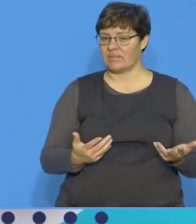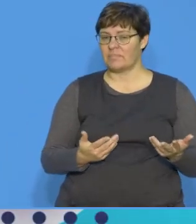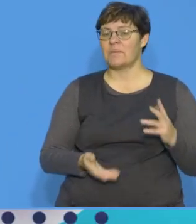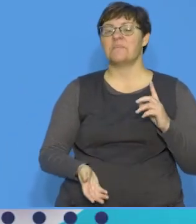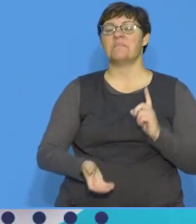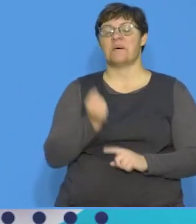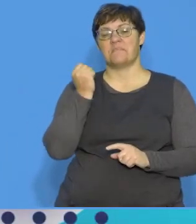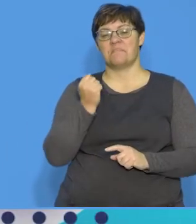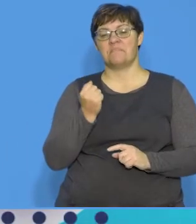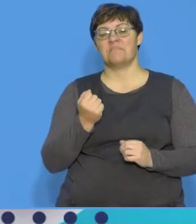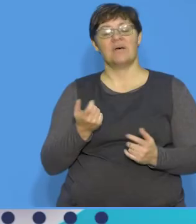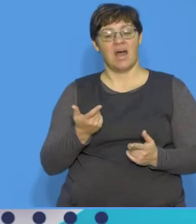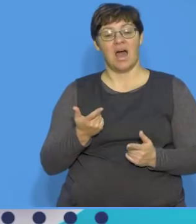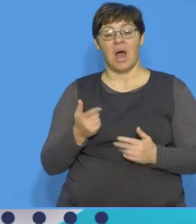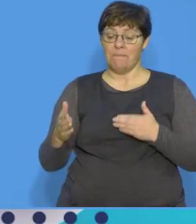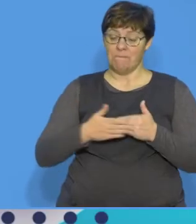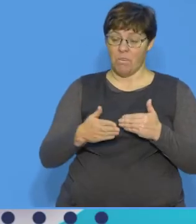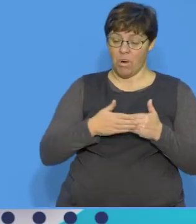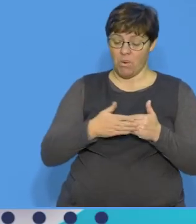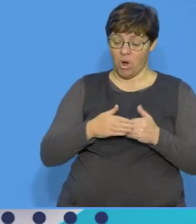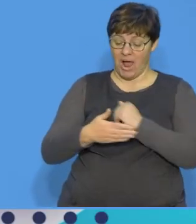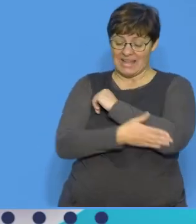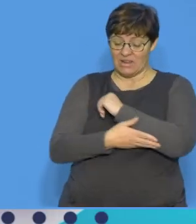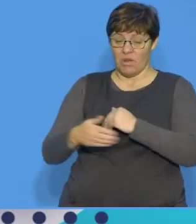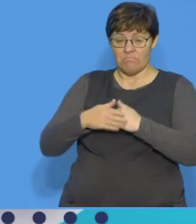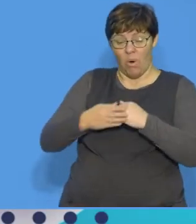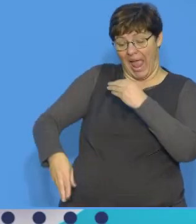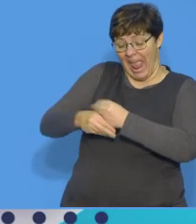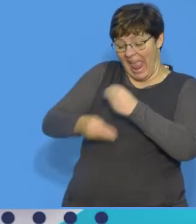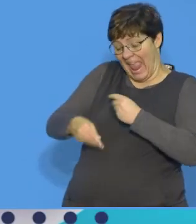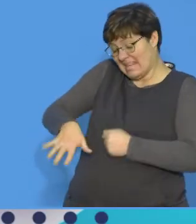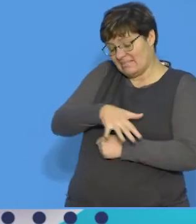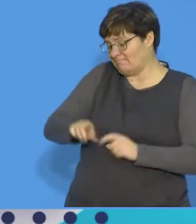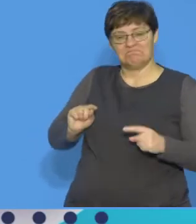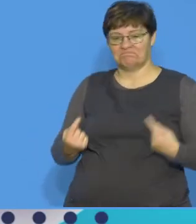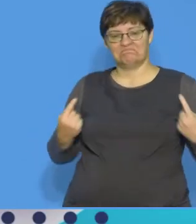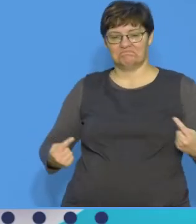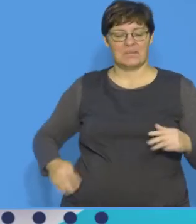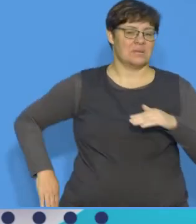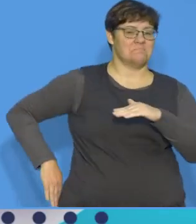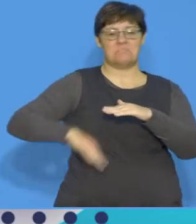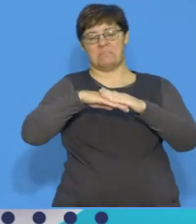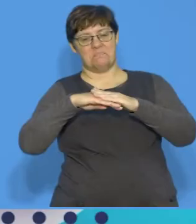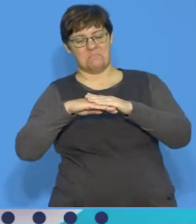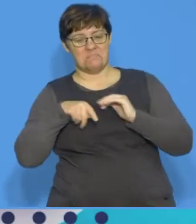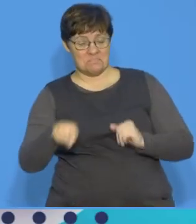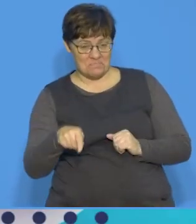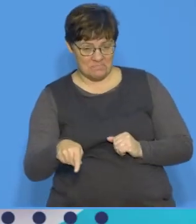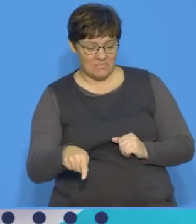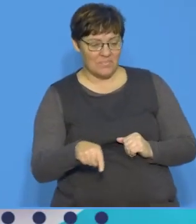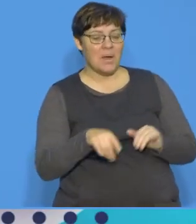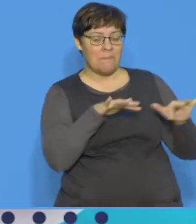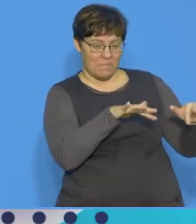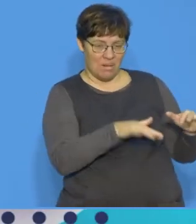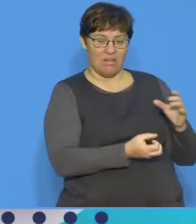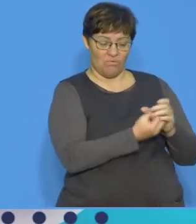the carrying capacity of the country, the particular area that the South African population is